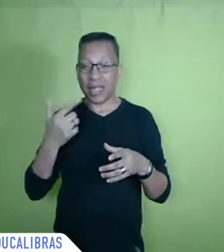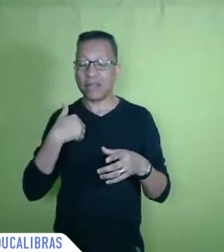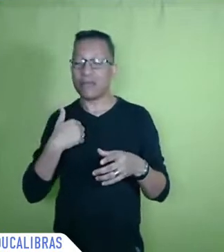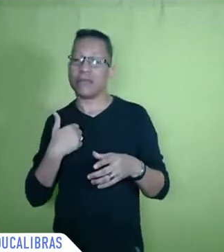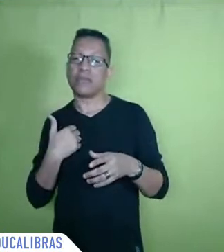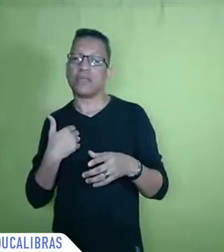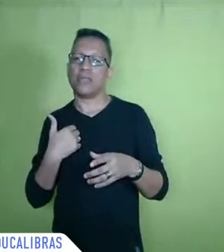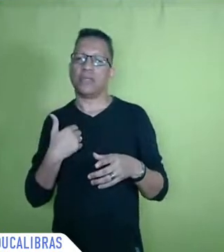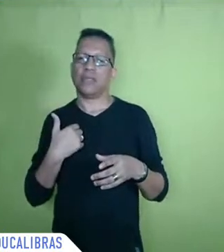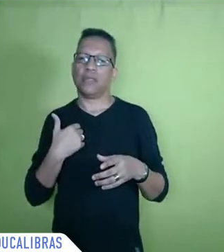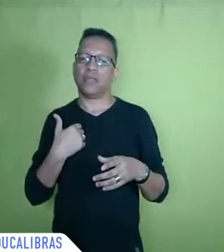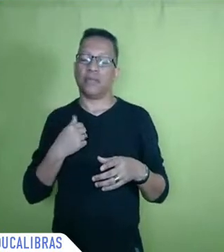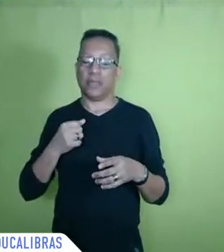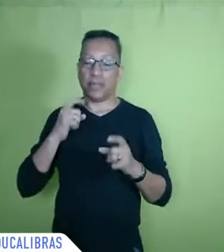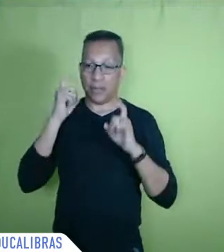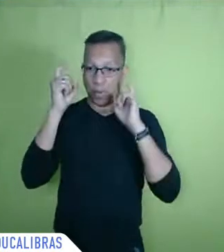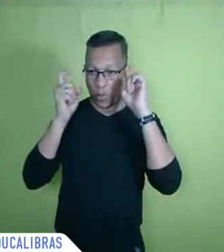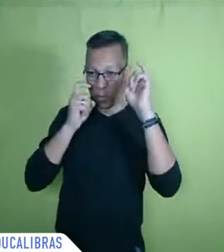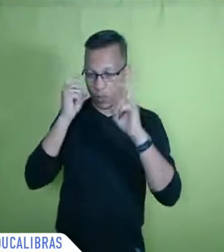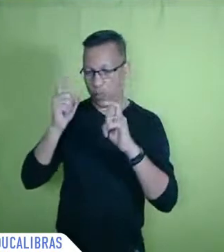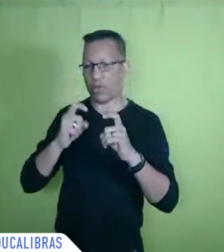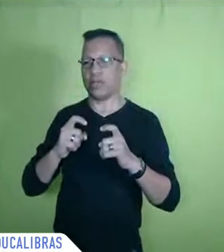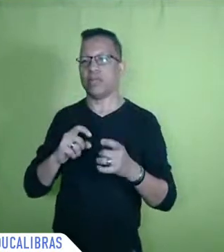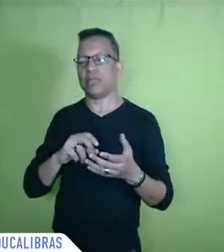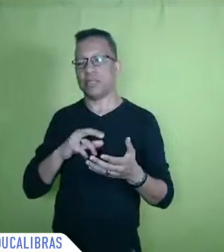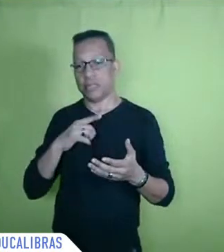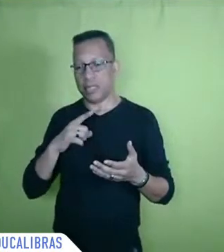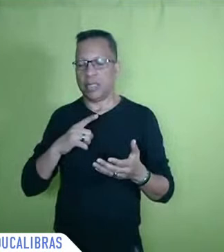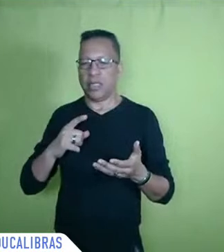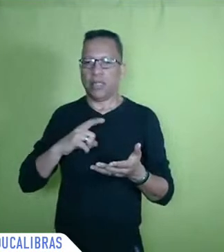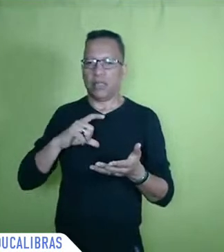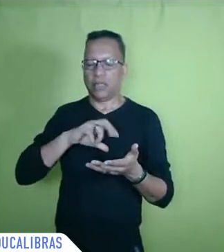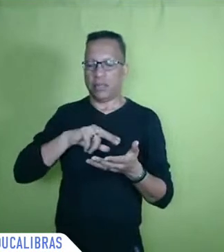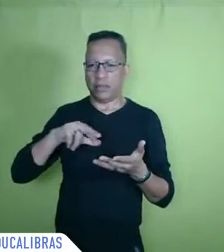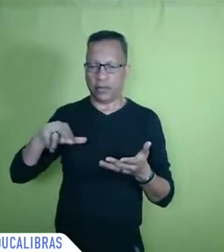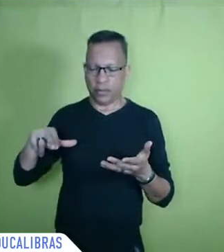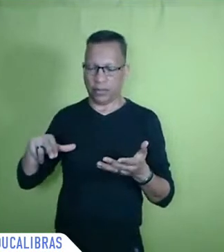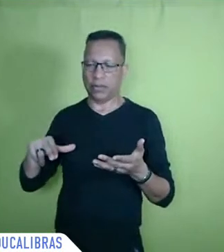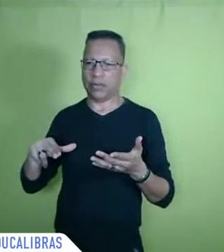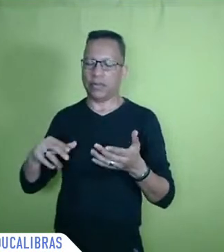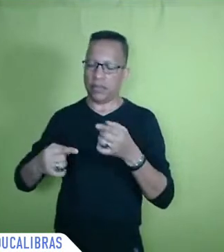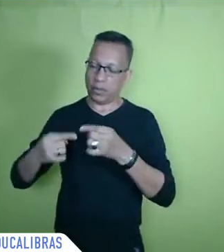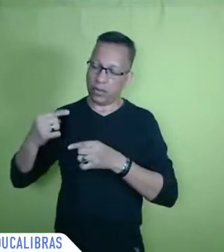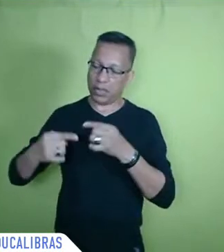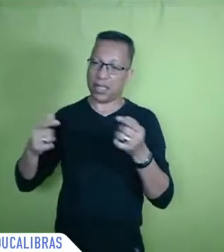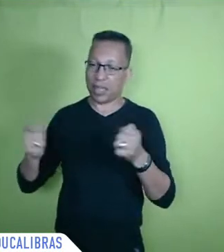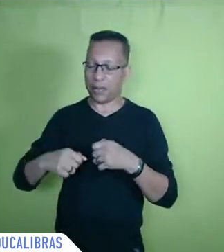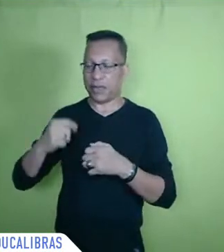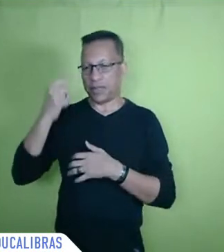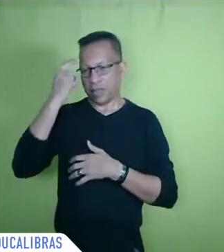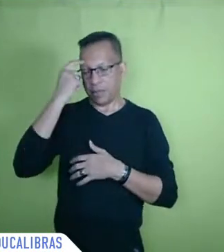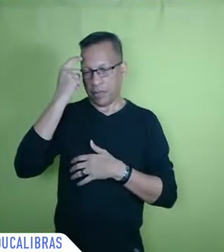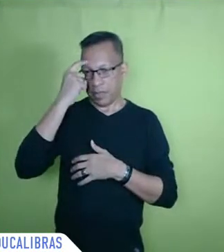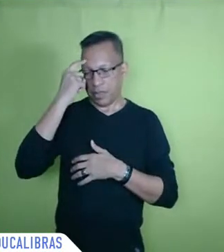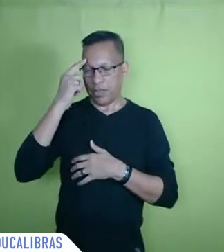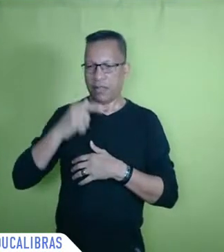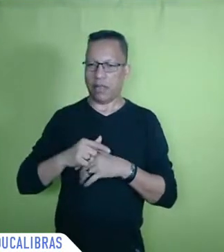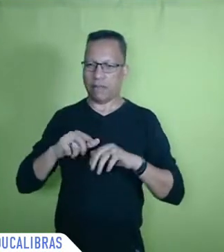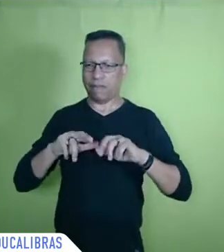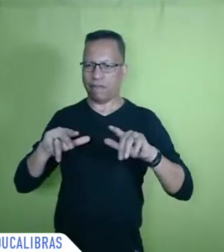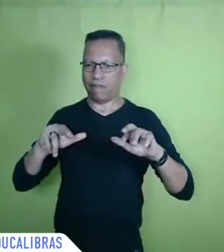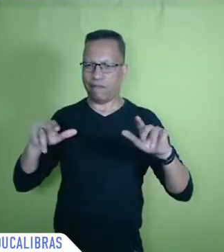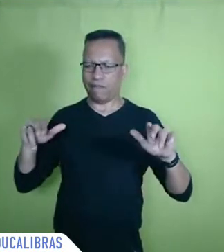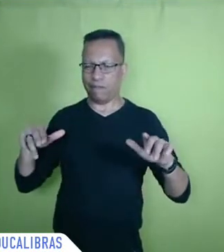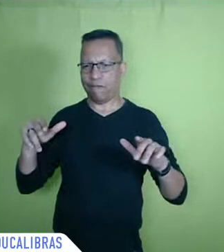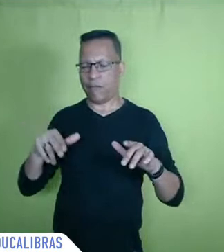you can think about, at different levels of the production stage. Whether that has to do with what are called endowment